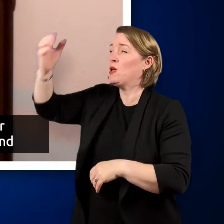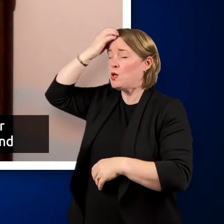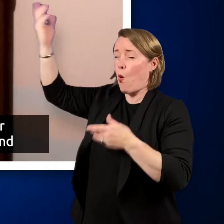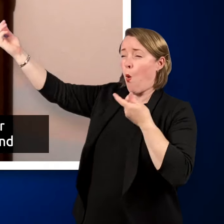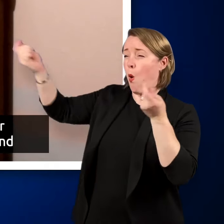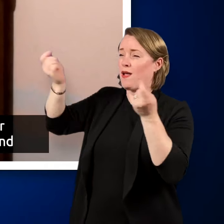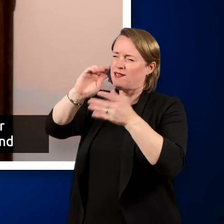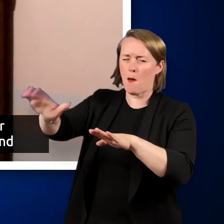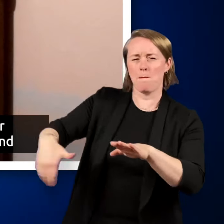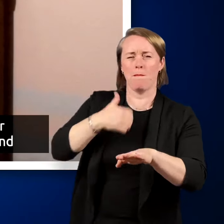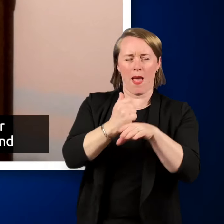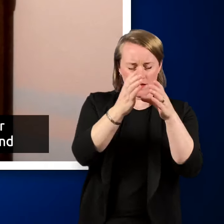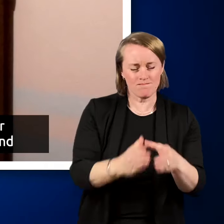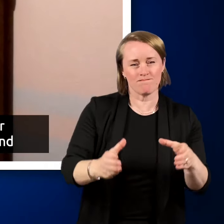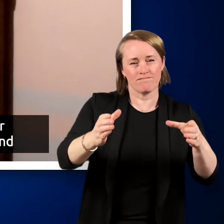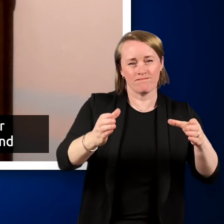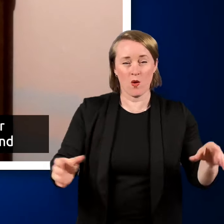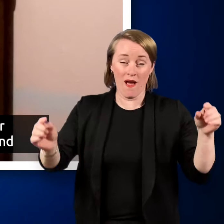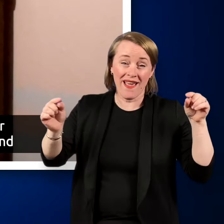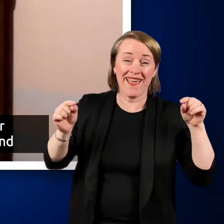earth. Build your kingdom.